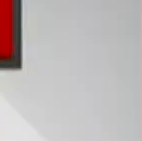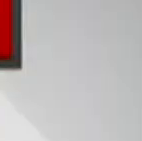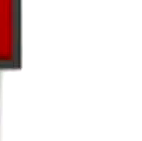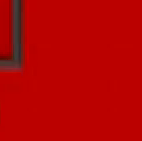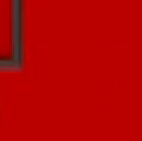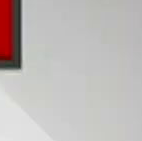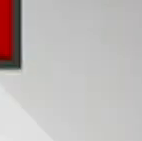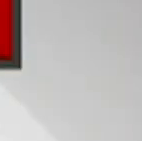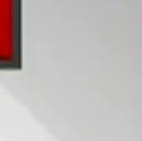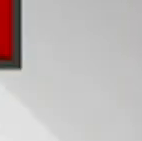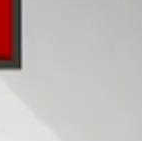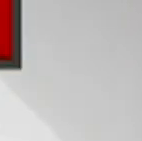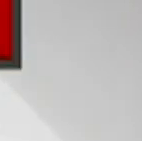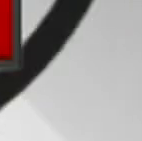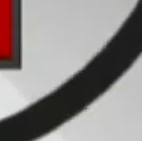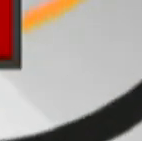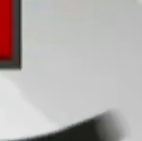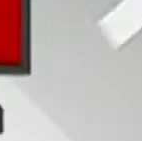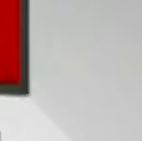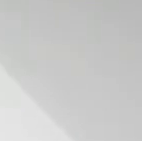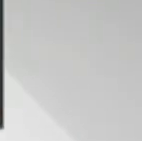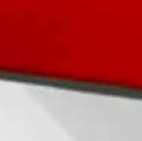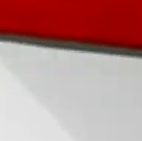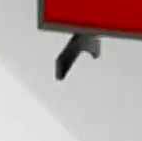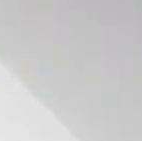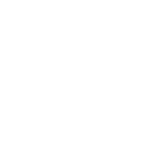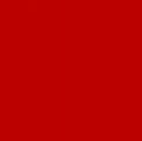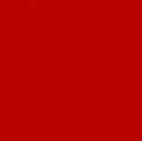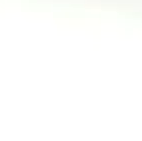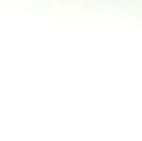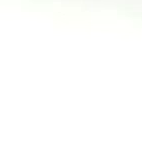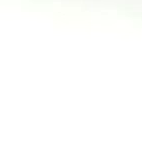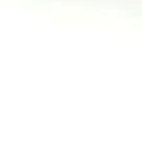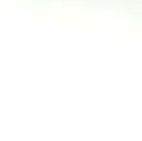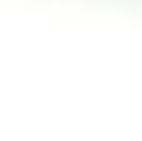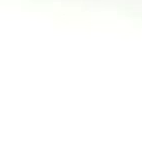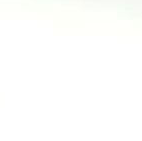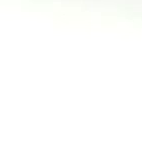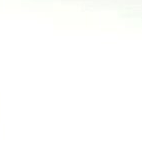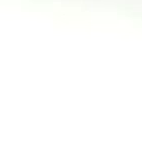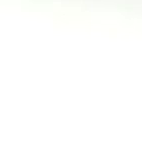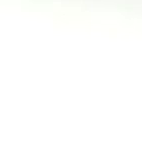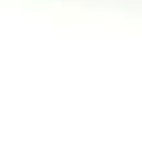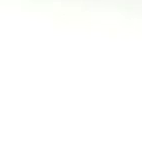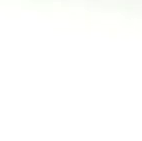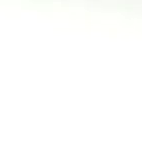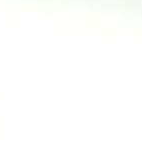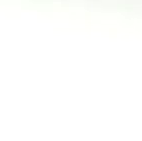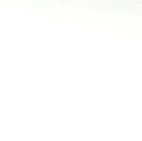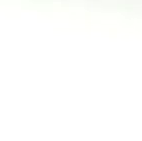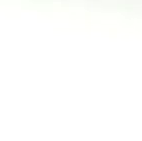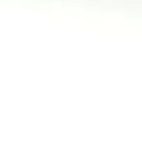Do you have a news story to share with KBC? Get in touch swiftly on email